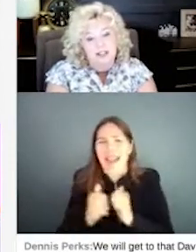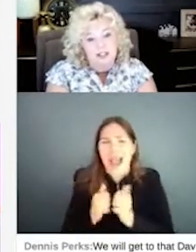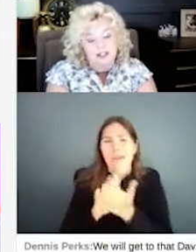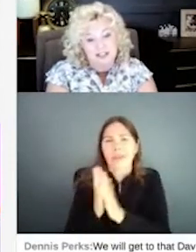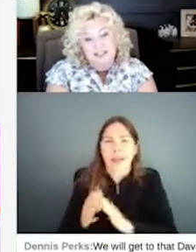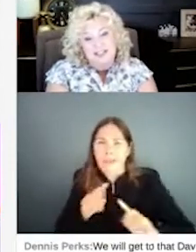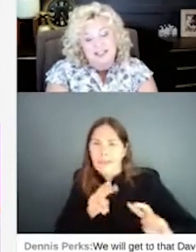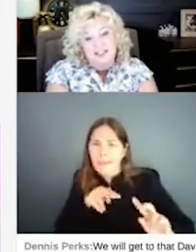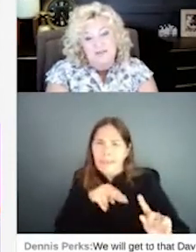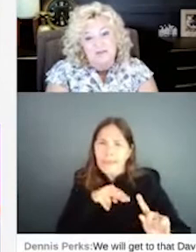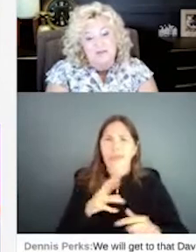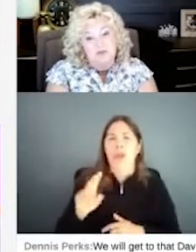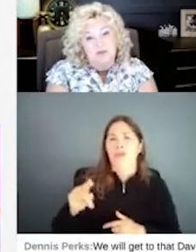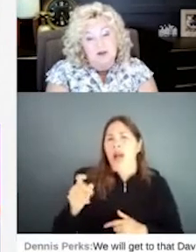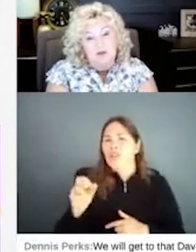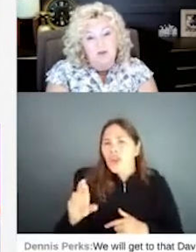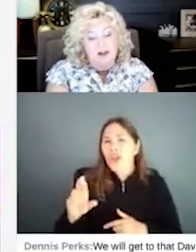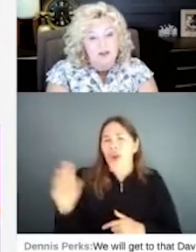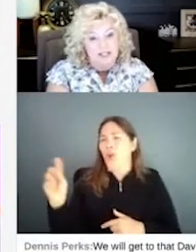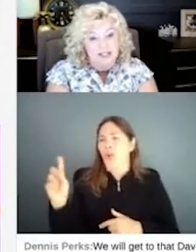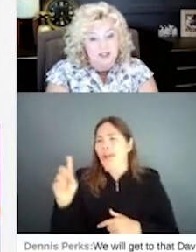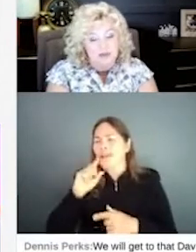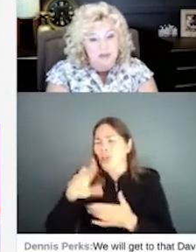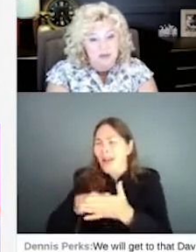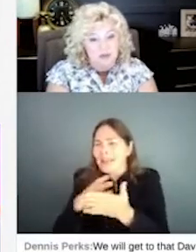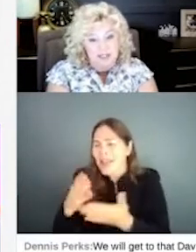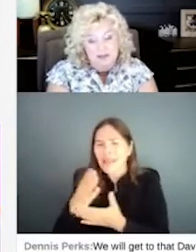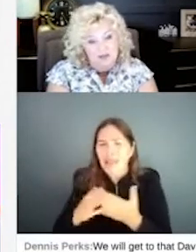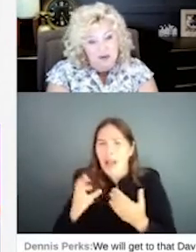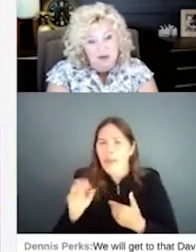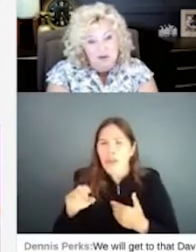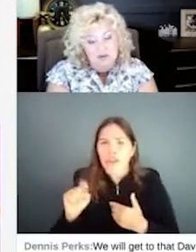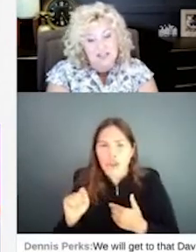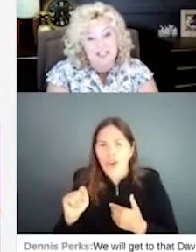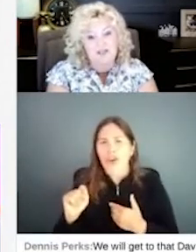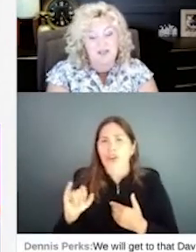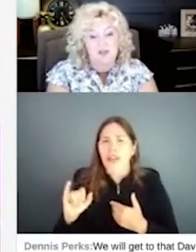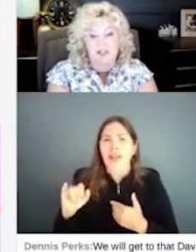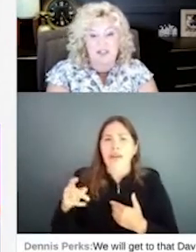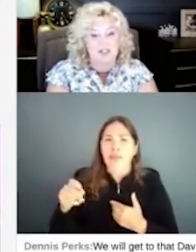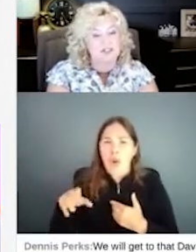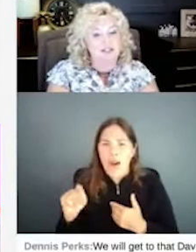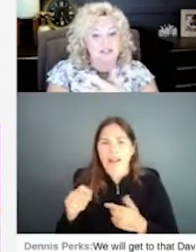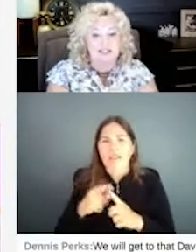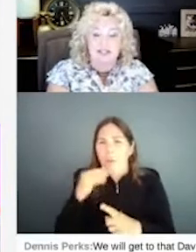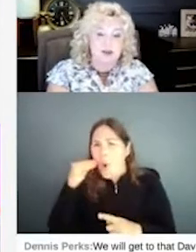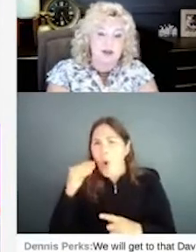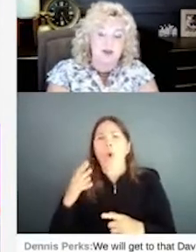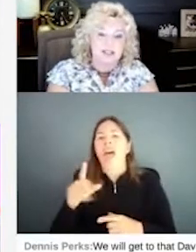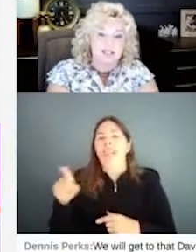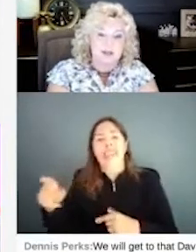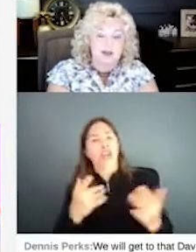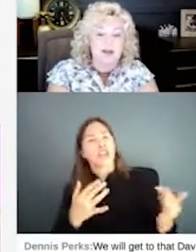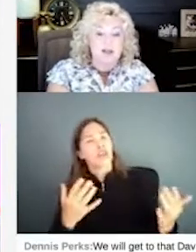proctor? Where do I go to schedule Certiport exams from home? Any of those questions, they're just standing by waiting to